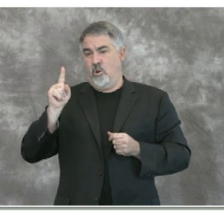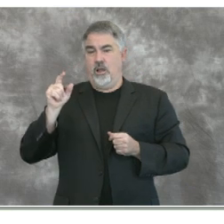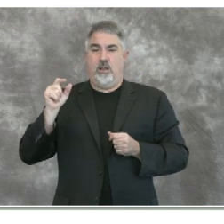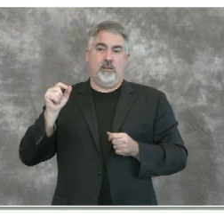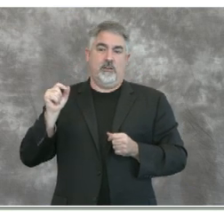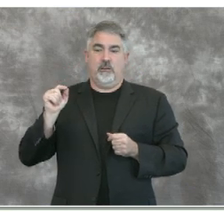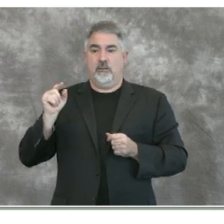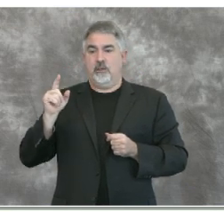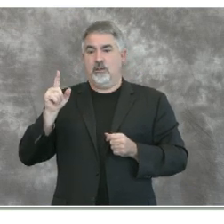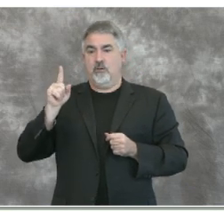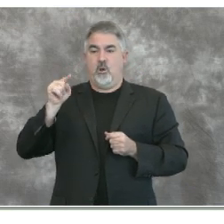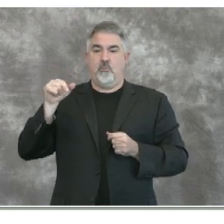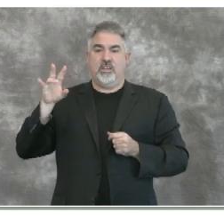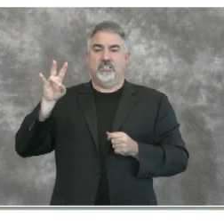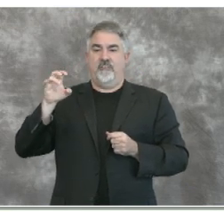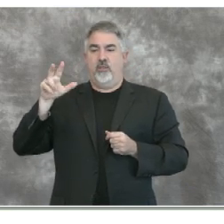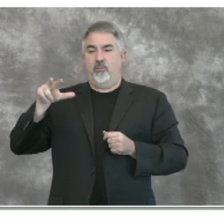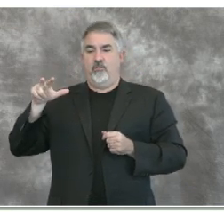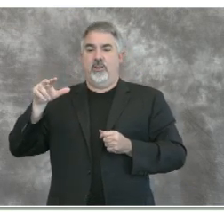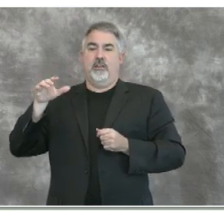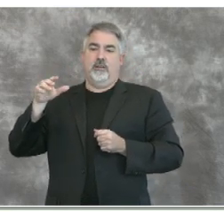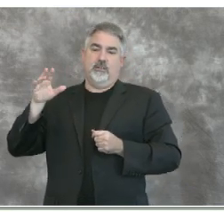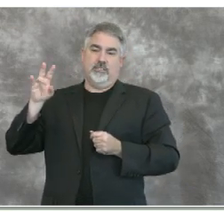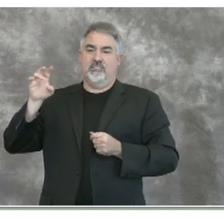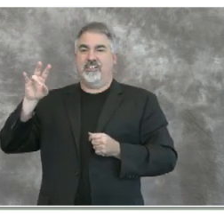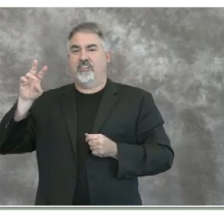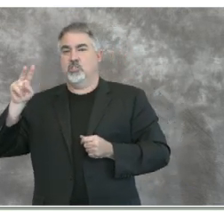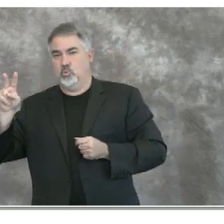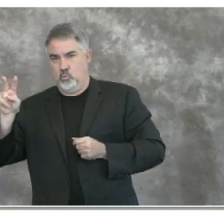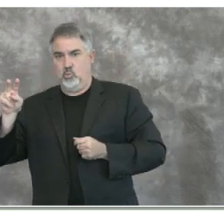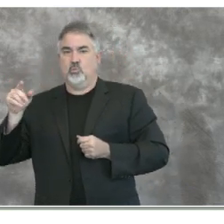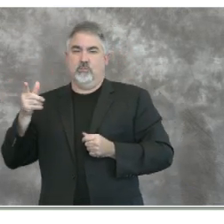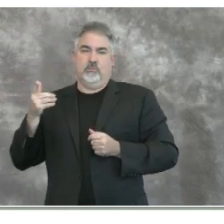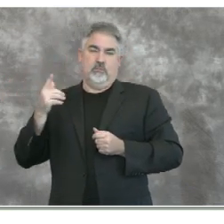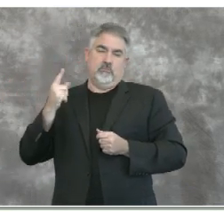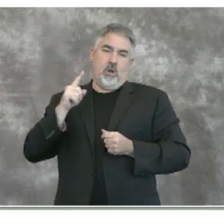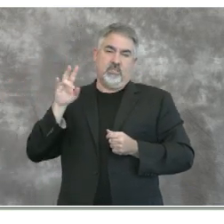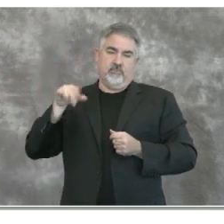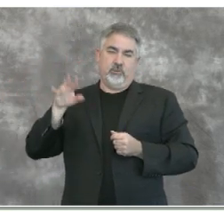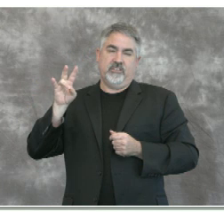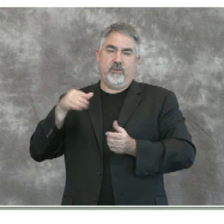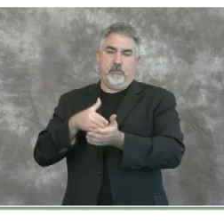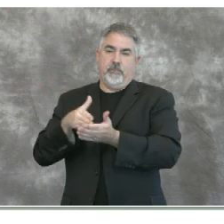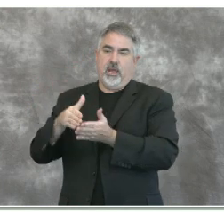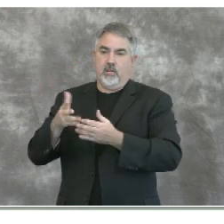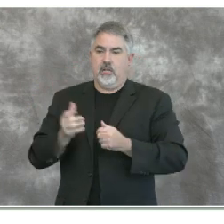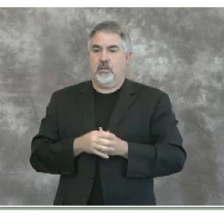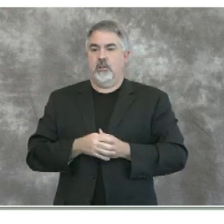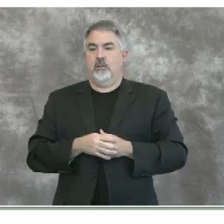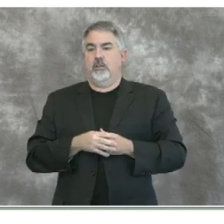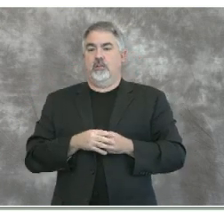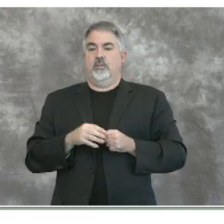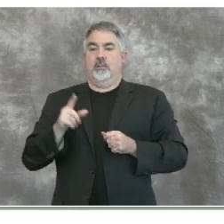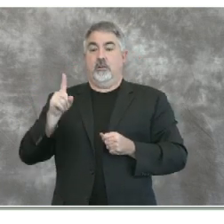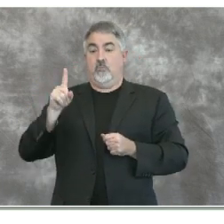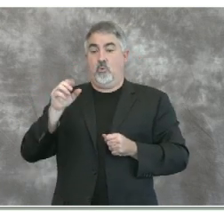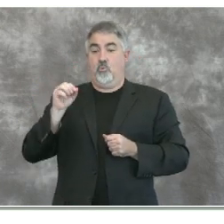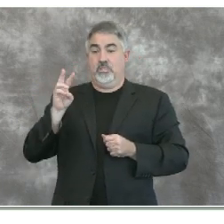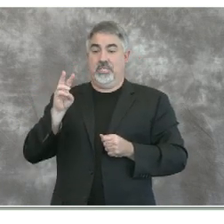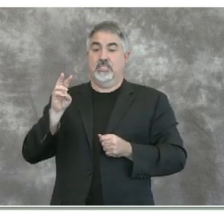1,733,792 positive cases that have been reported, with just over 106